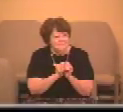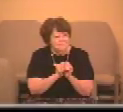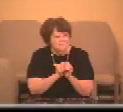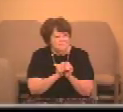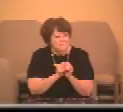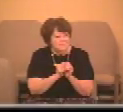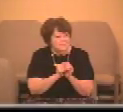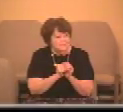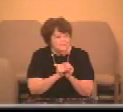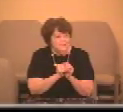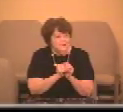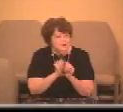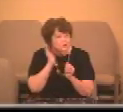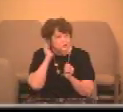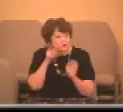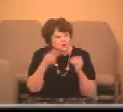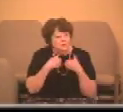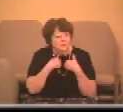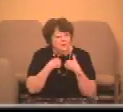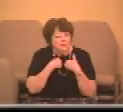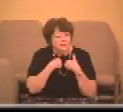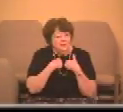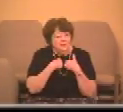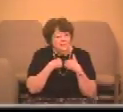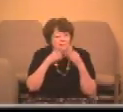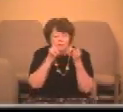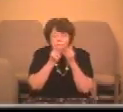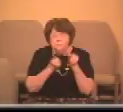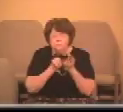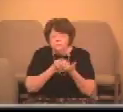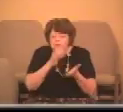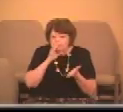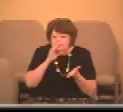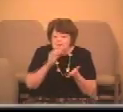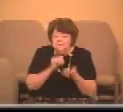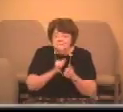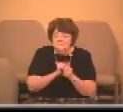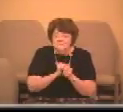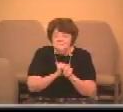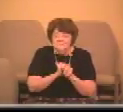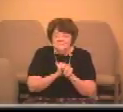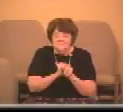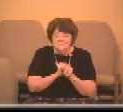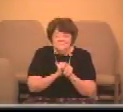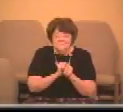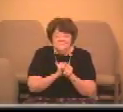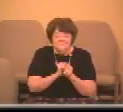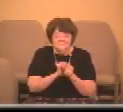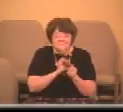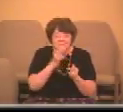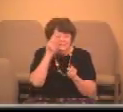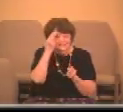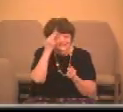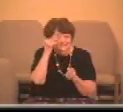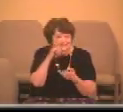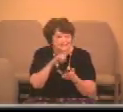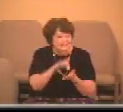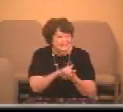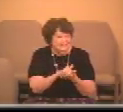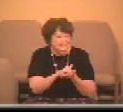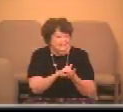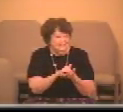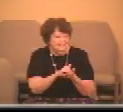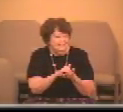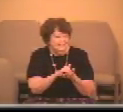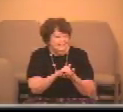somewhere this week you're going to have a cool beverage? Yeah? You think? All right, so I think that probably pretty well covers